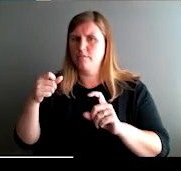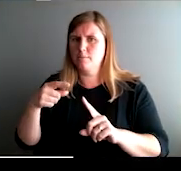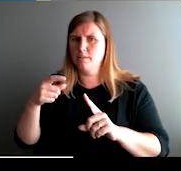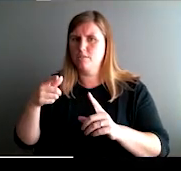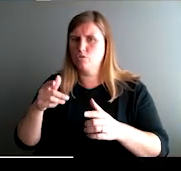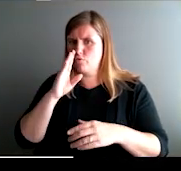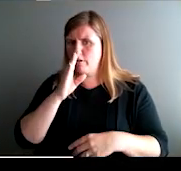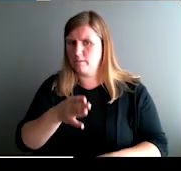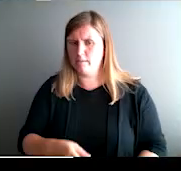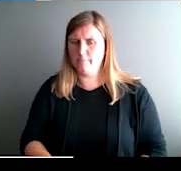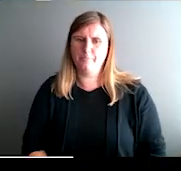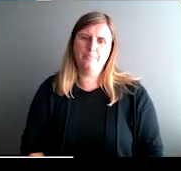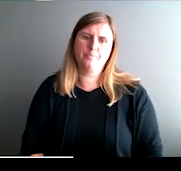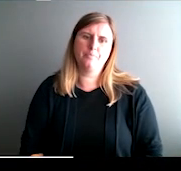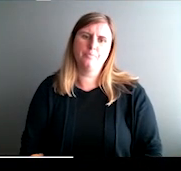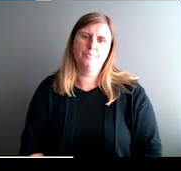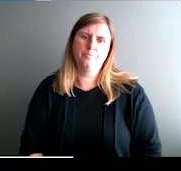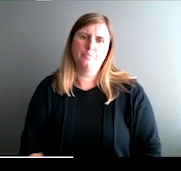directly.